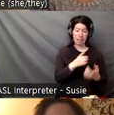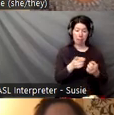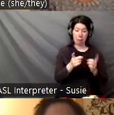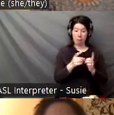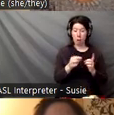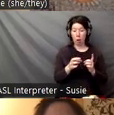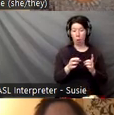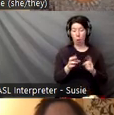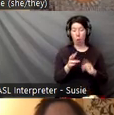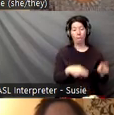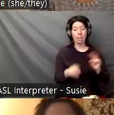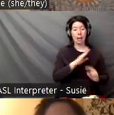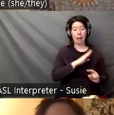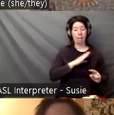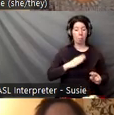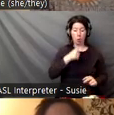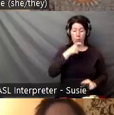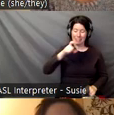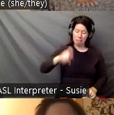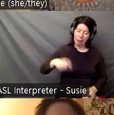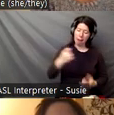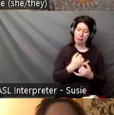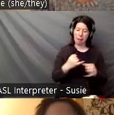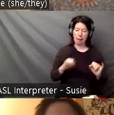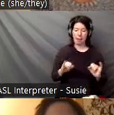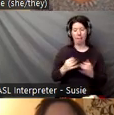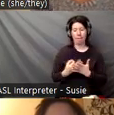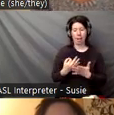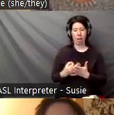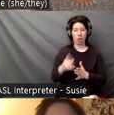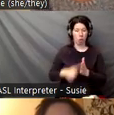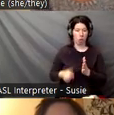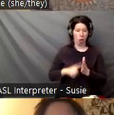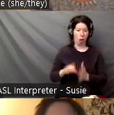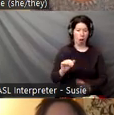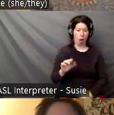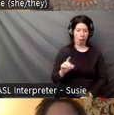board demanding like independent financial audits.